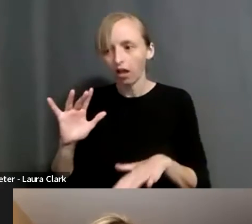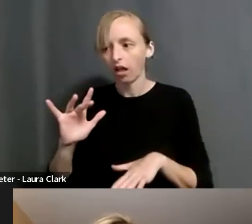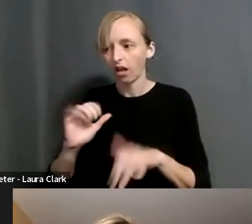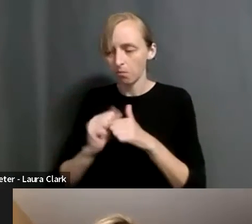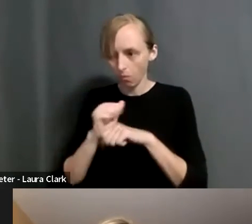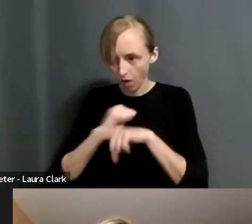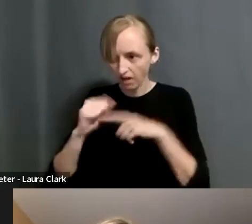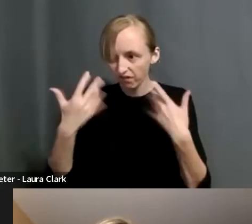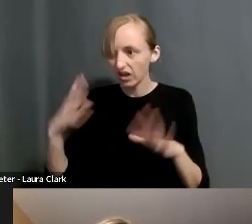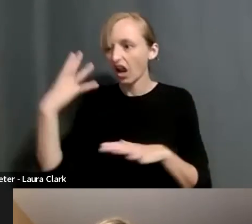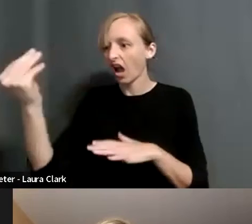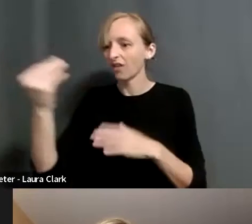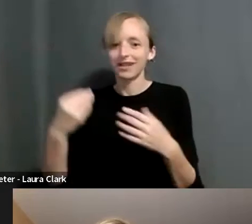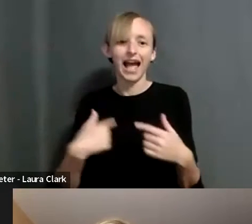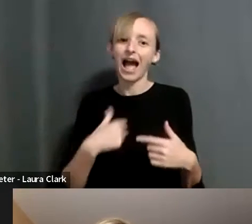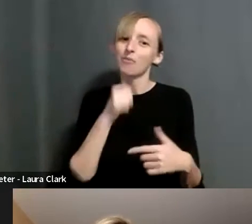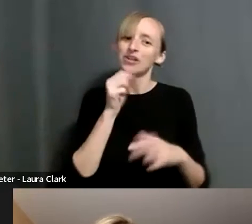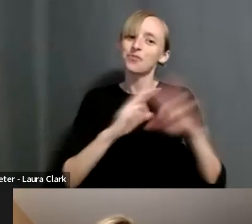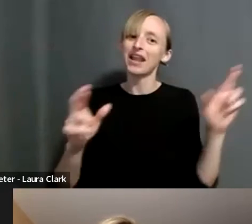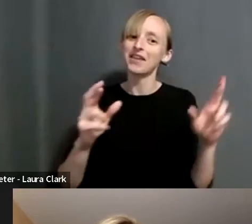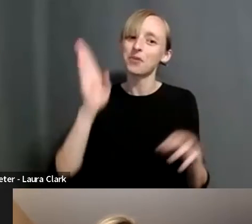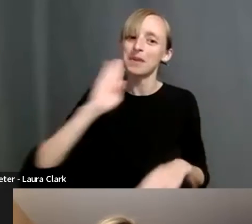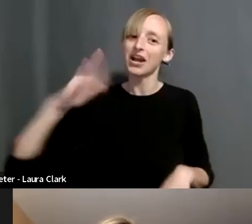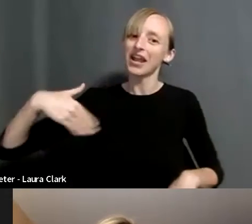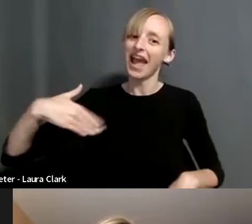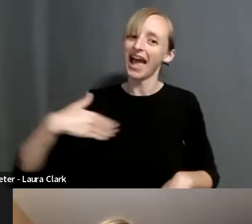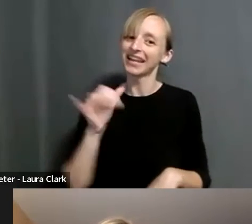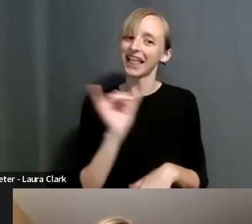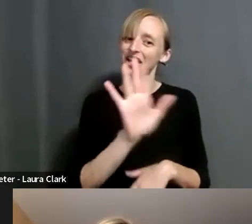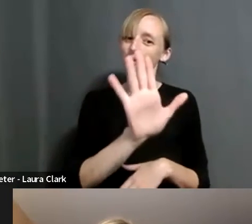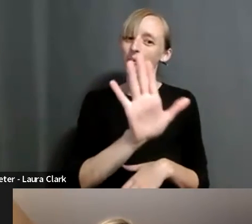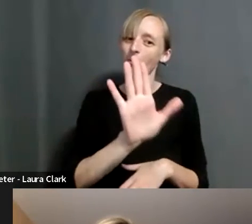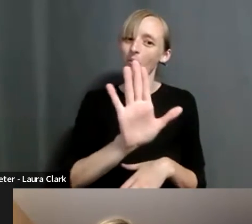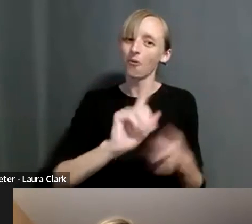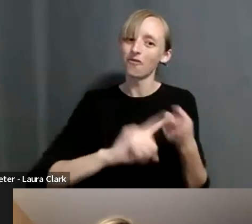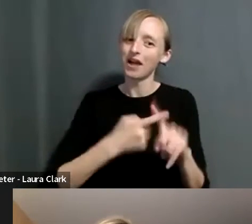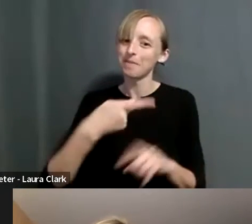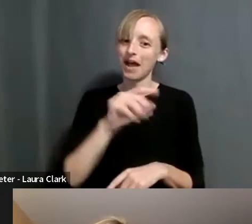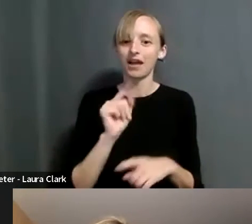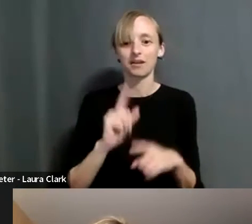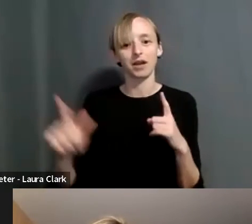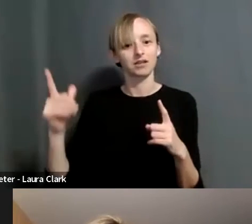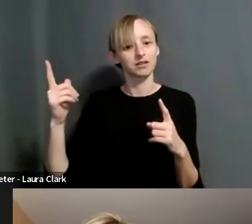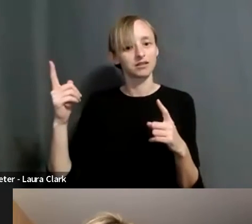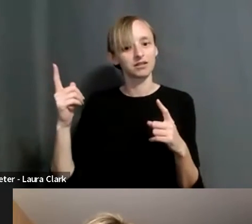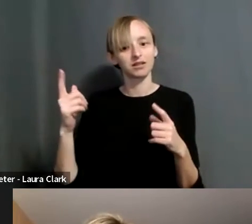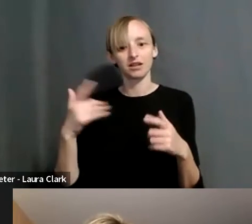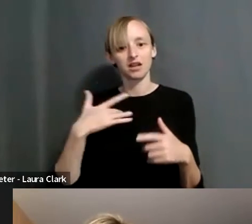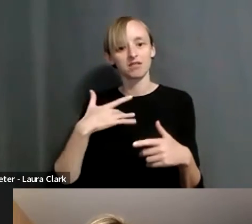but so I wasn't drinking any beers yet, Pat. But we did have a lot